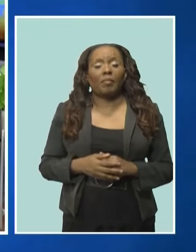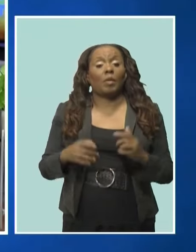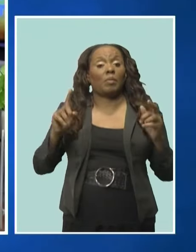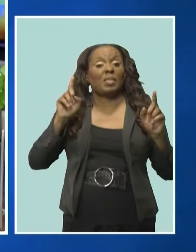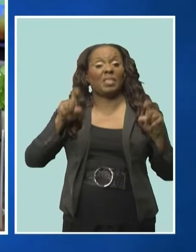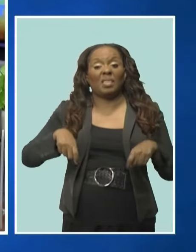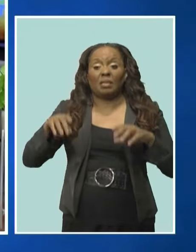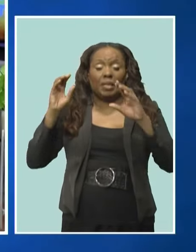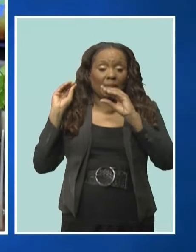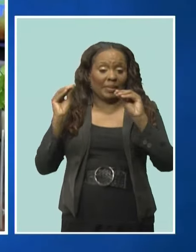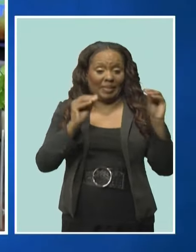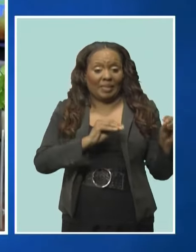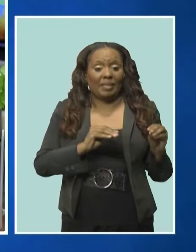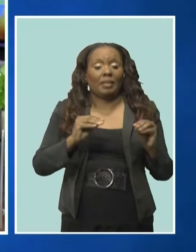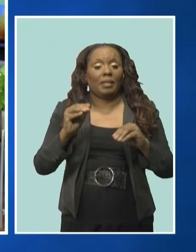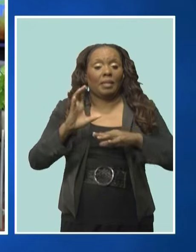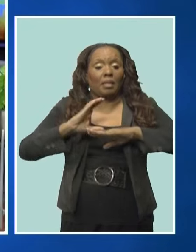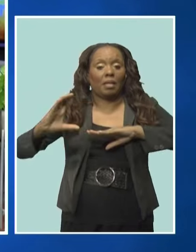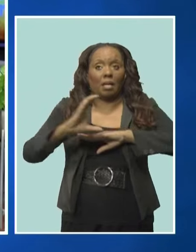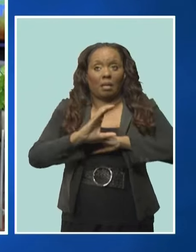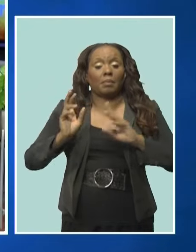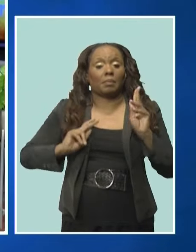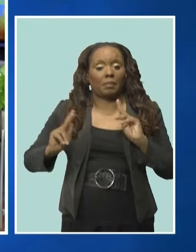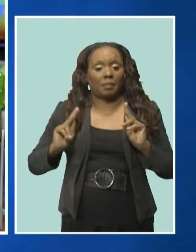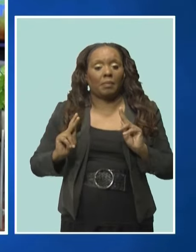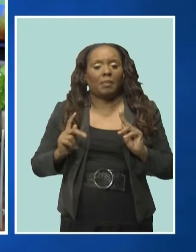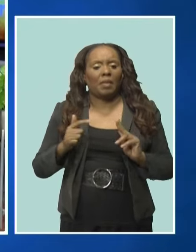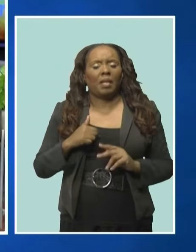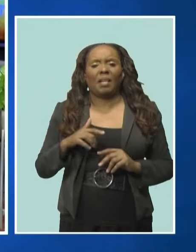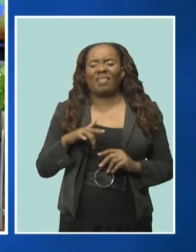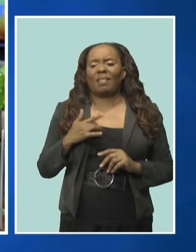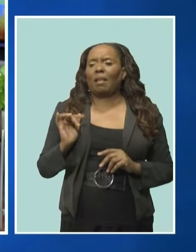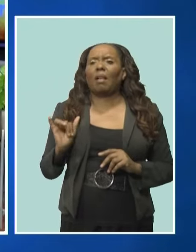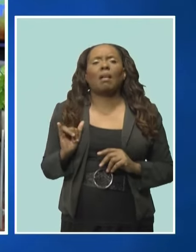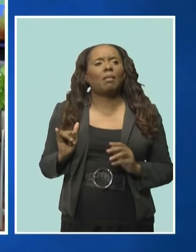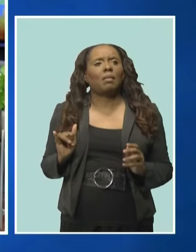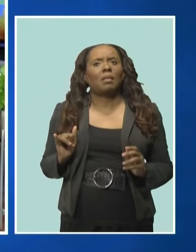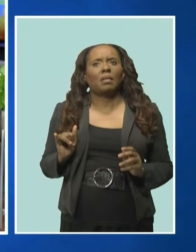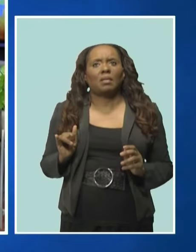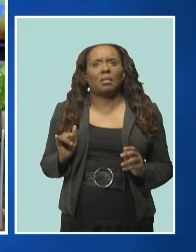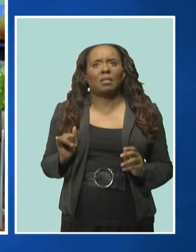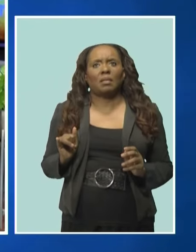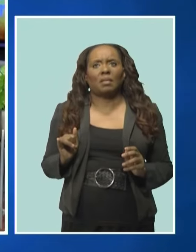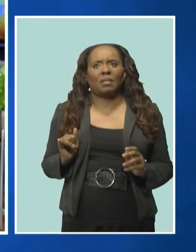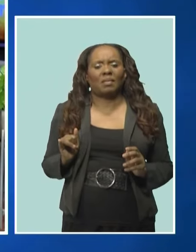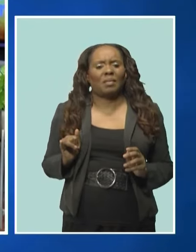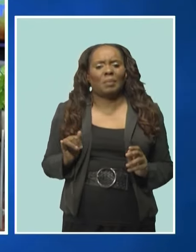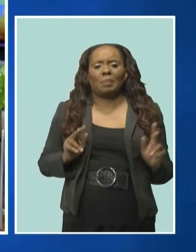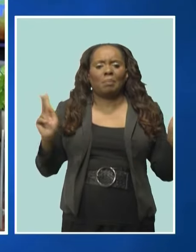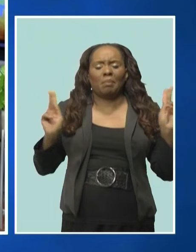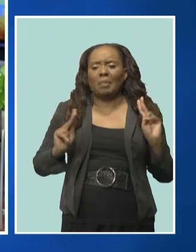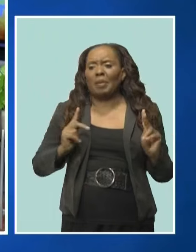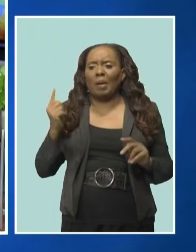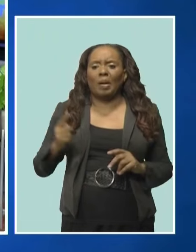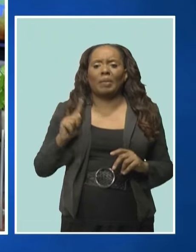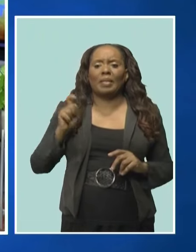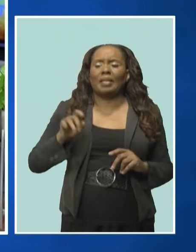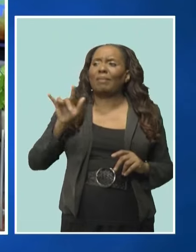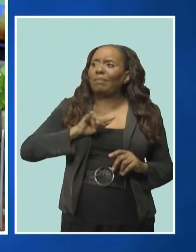education to the Caribbean. I feel that it's very prohibitive for persons to fly out of the island to go to conferences.